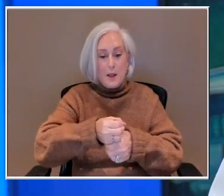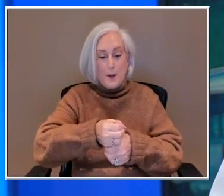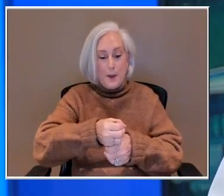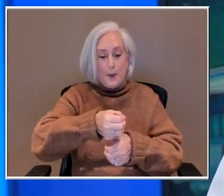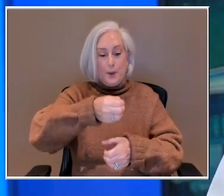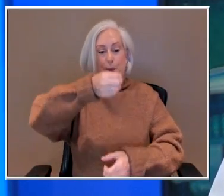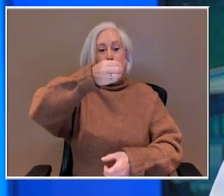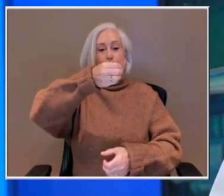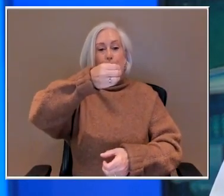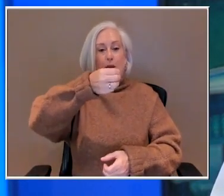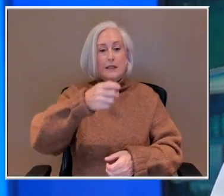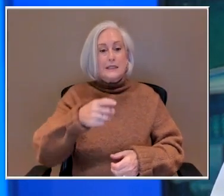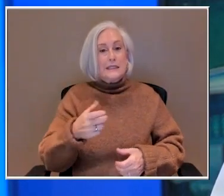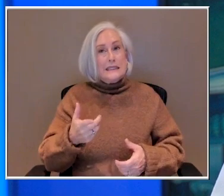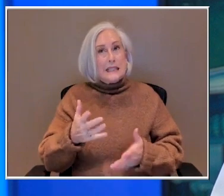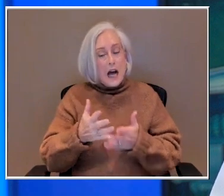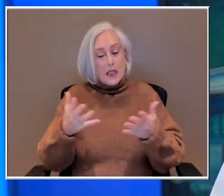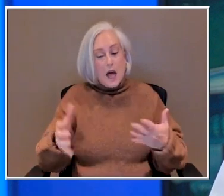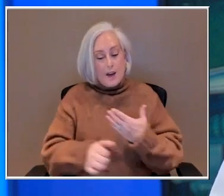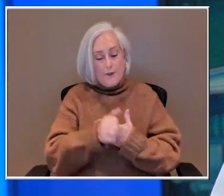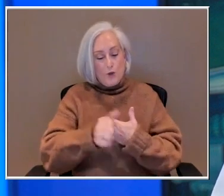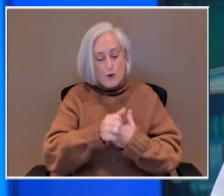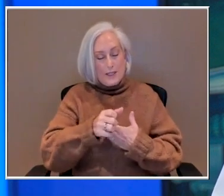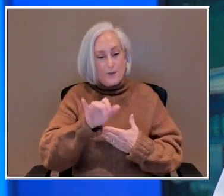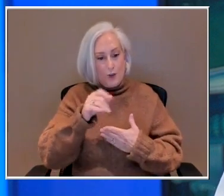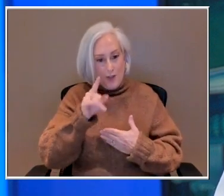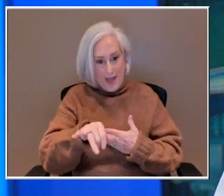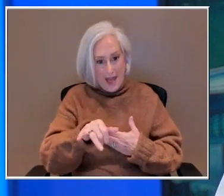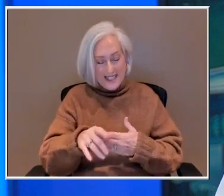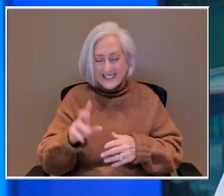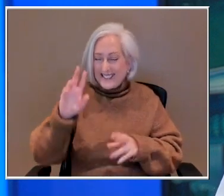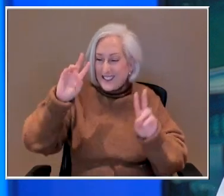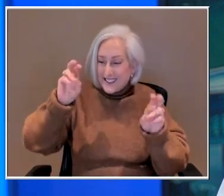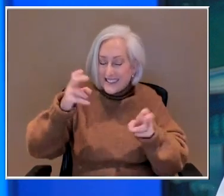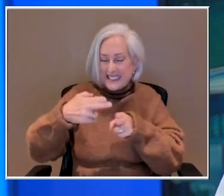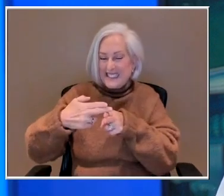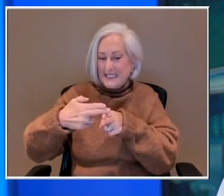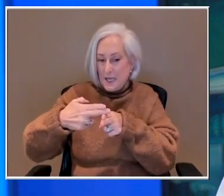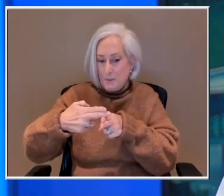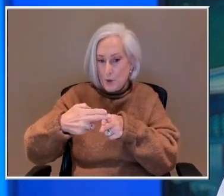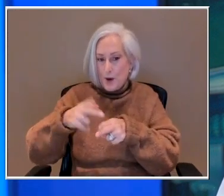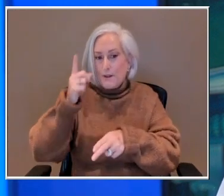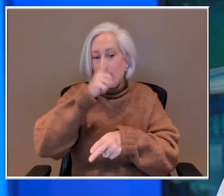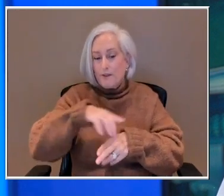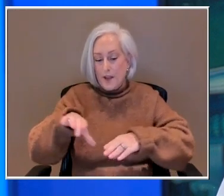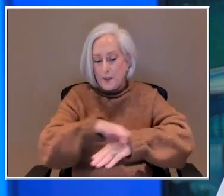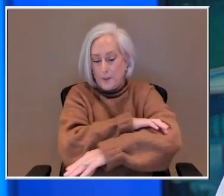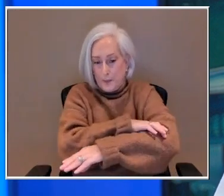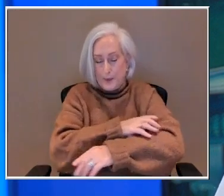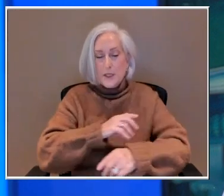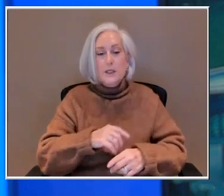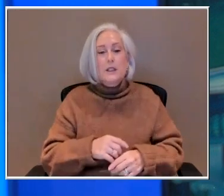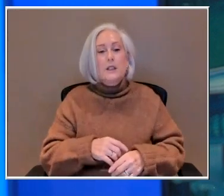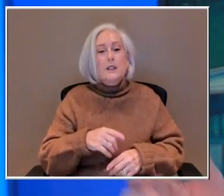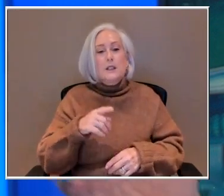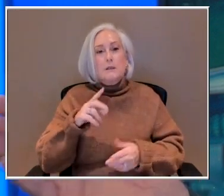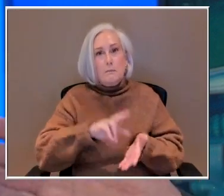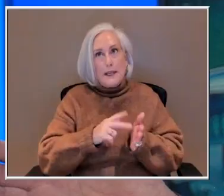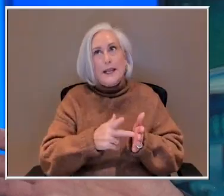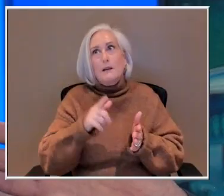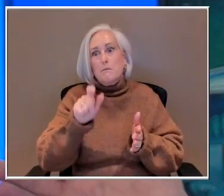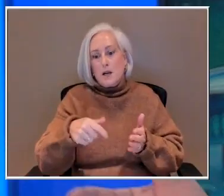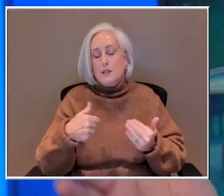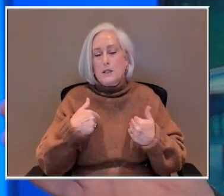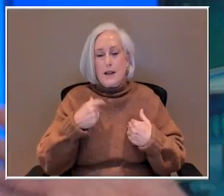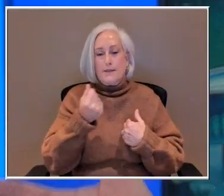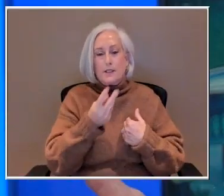and it is considered a temporary prosthesis. So again, you're condemned to multiple other procedures. And then with regard to the